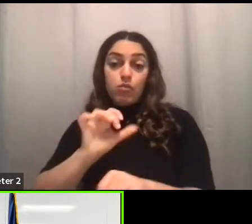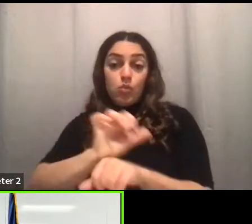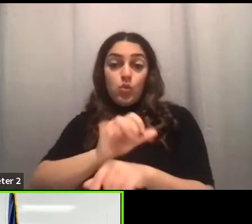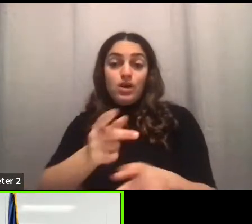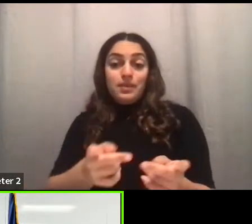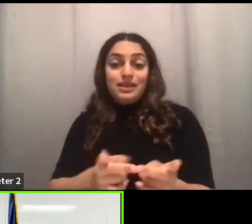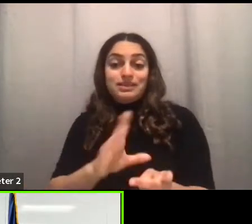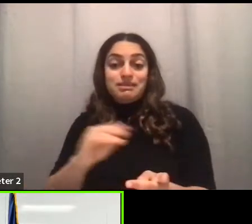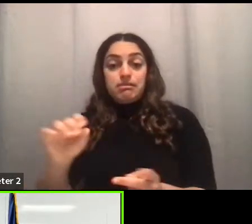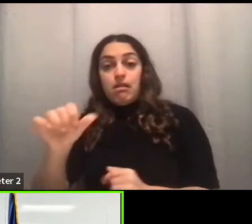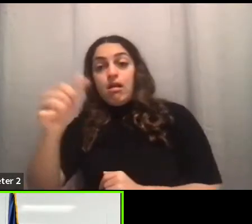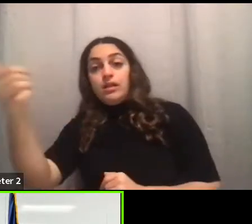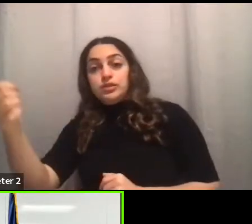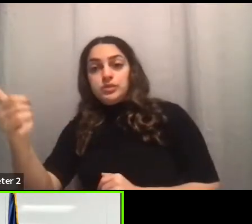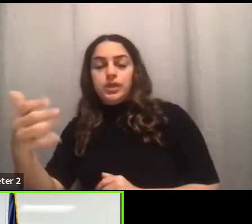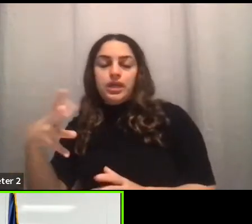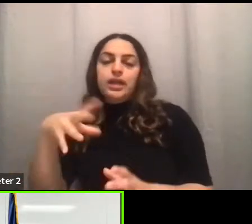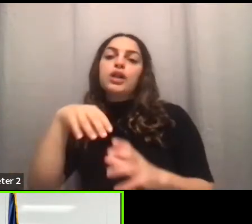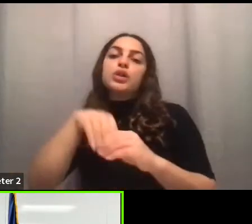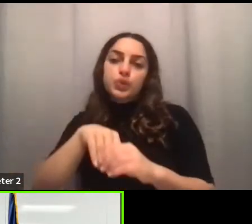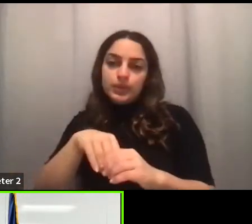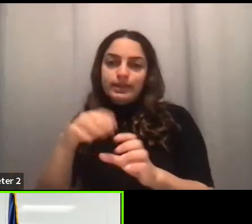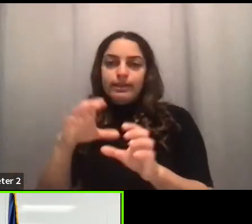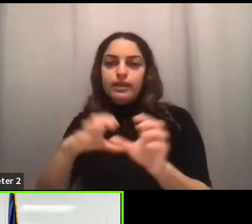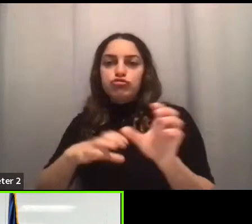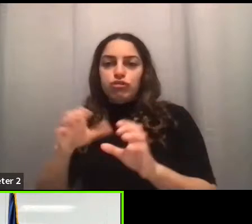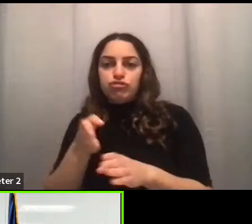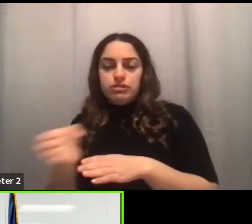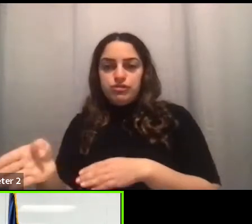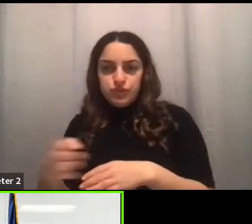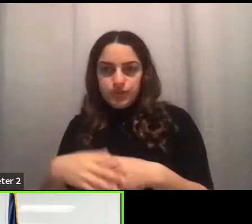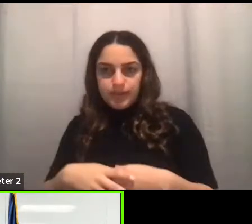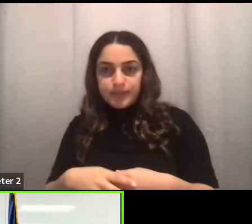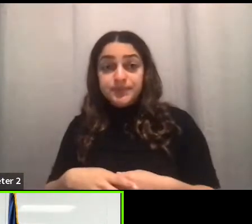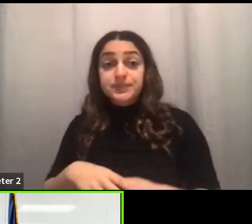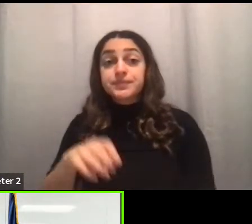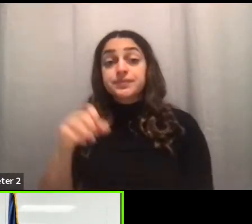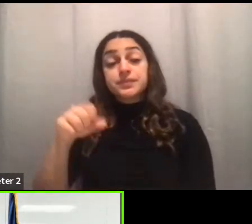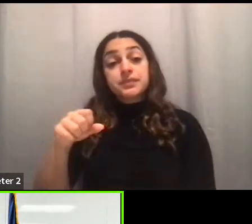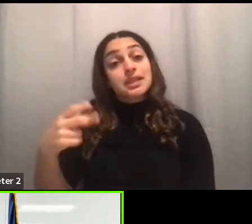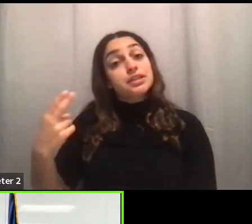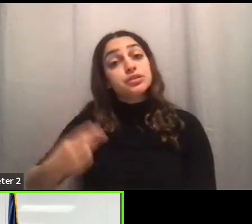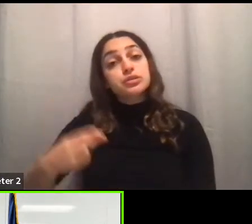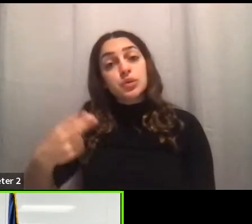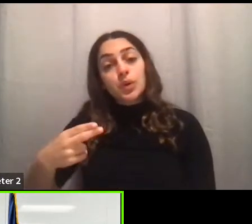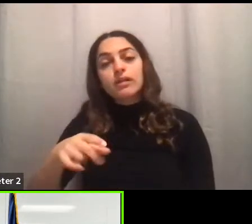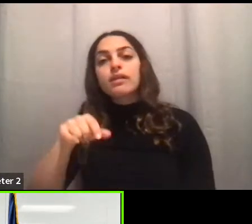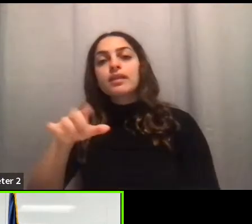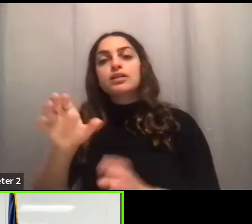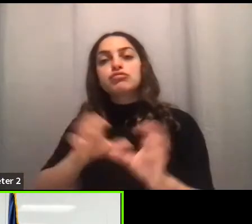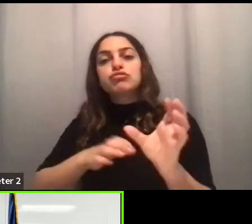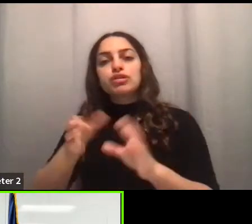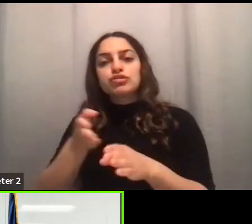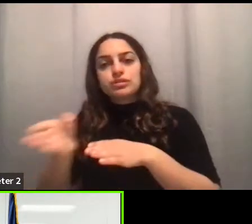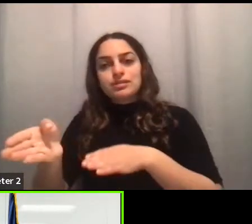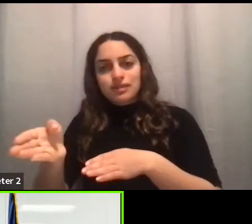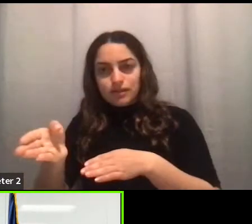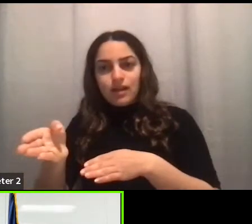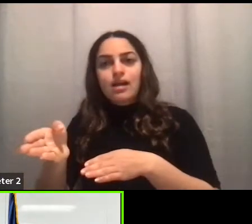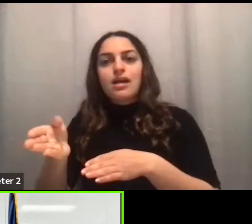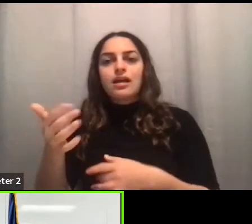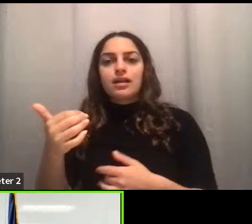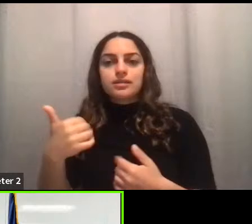including in the construction industry indeed historically the construction industry has been rife with